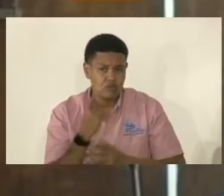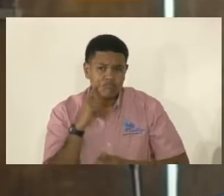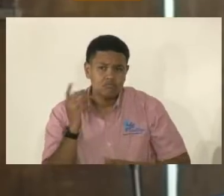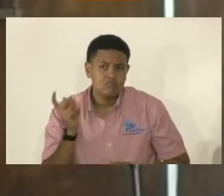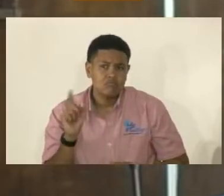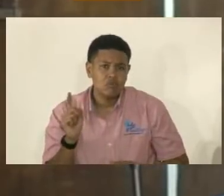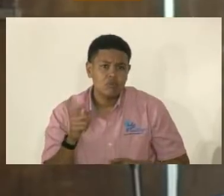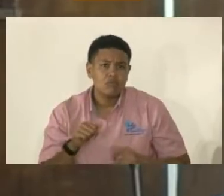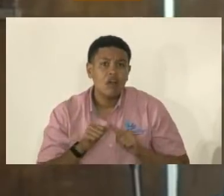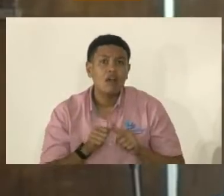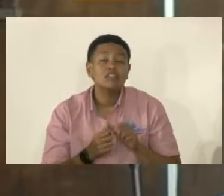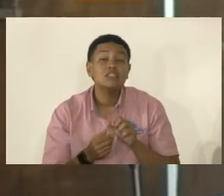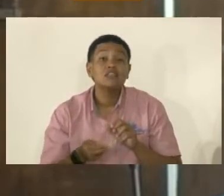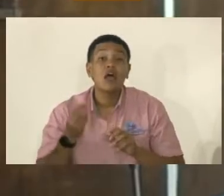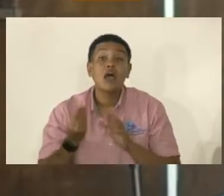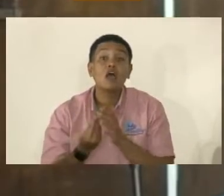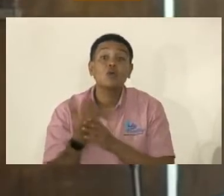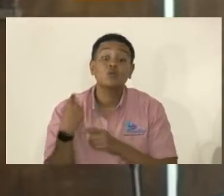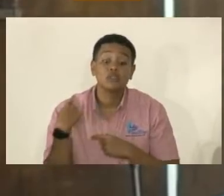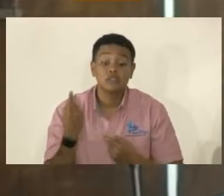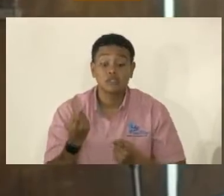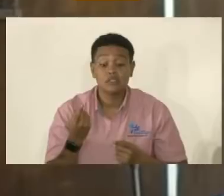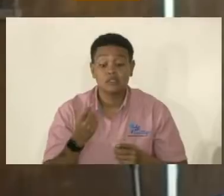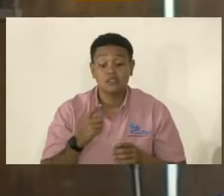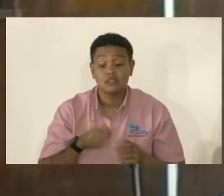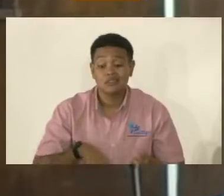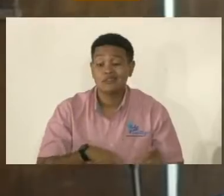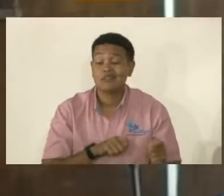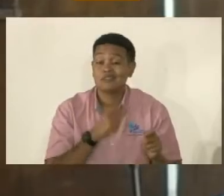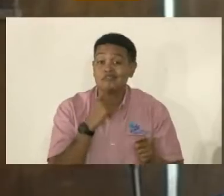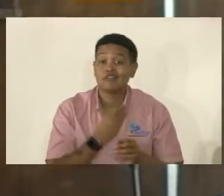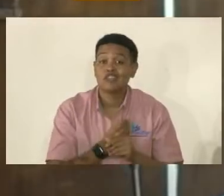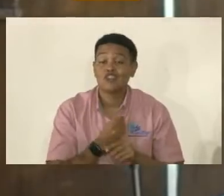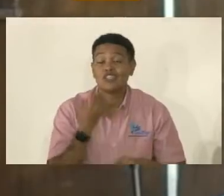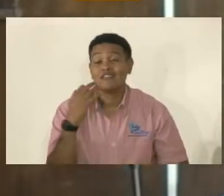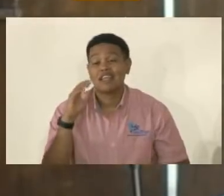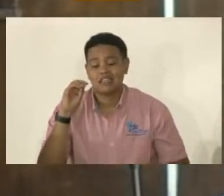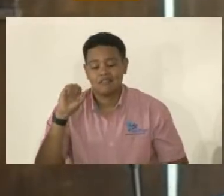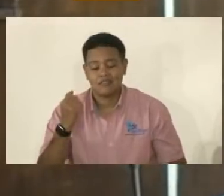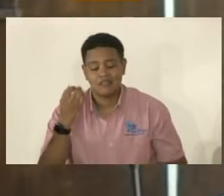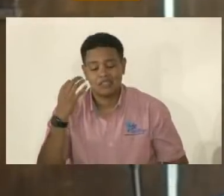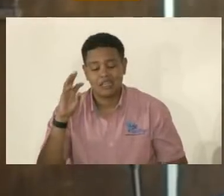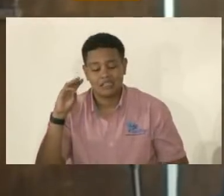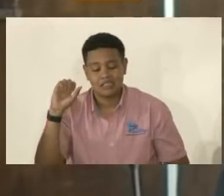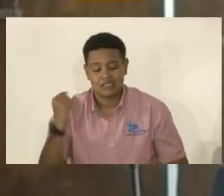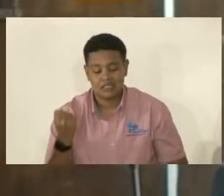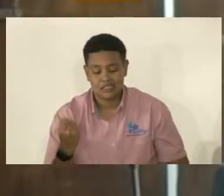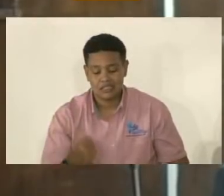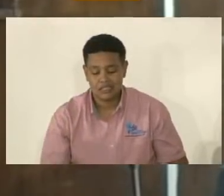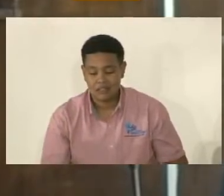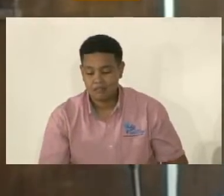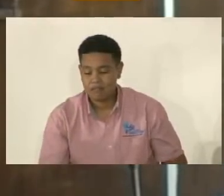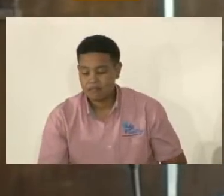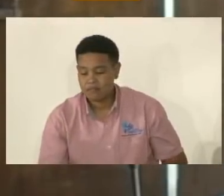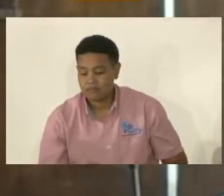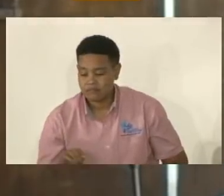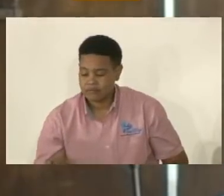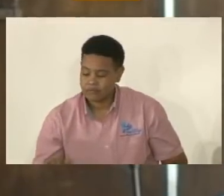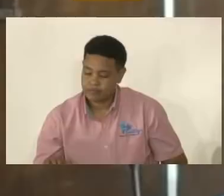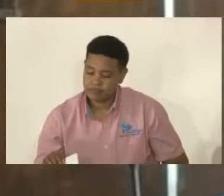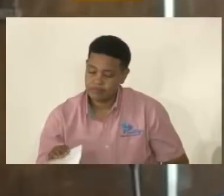high growth since the bauxite alumina investments of the 50s and 60s. If we look at the stock